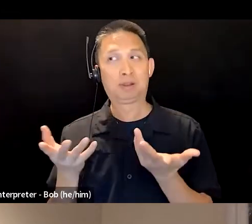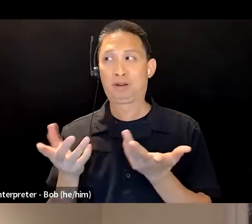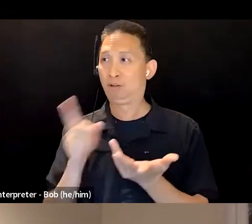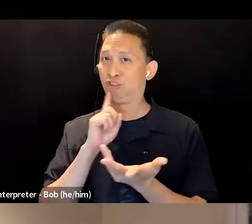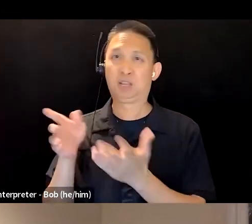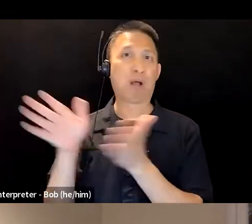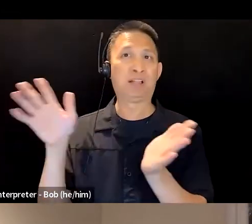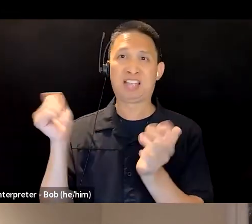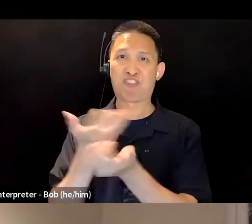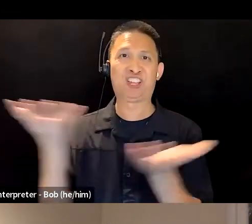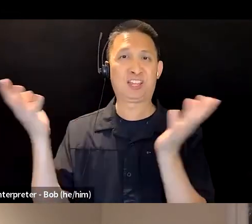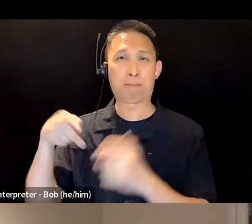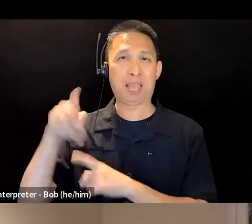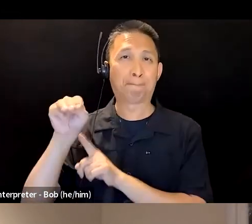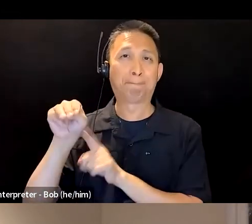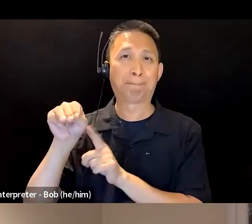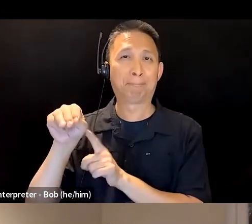way.